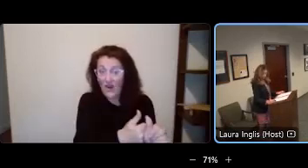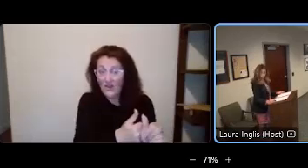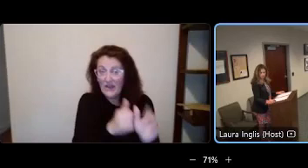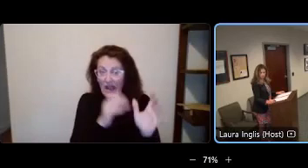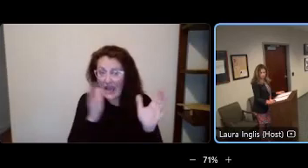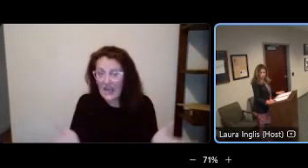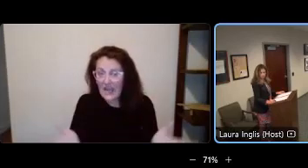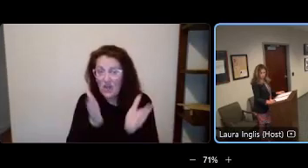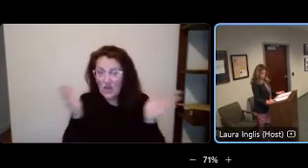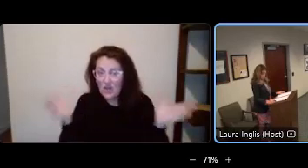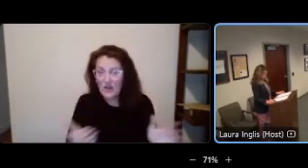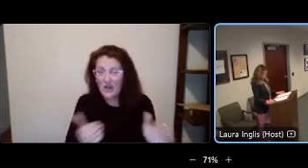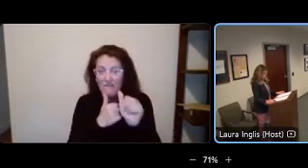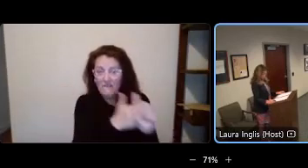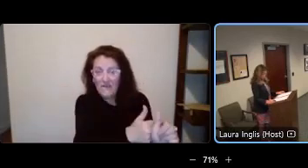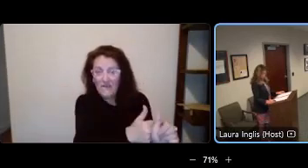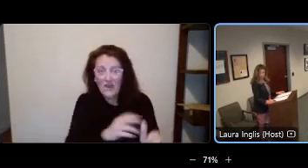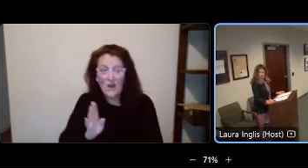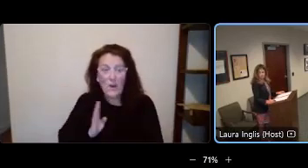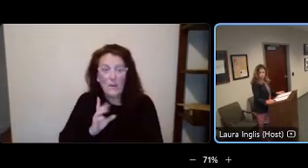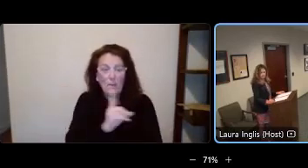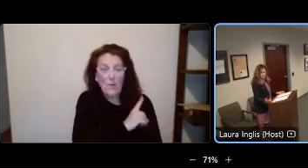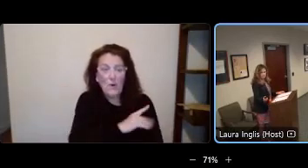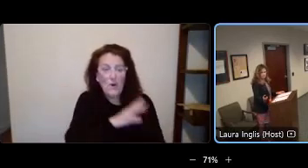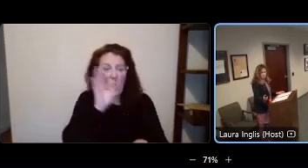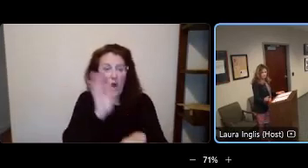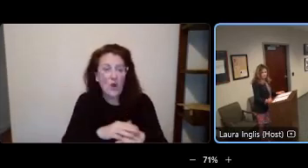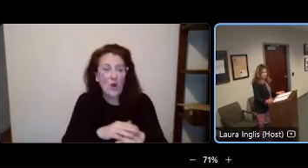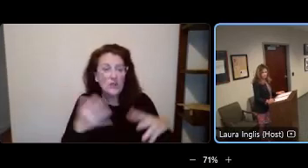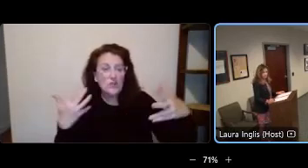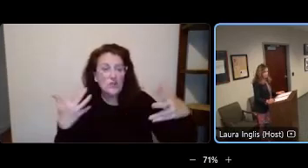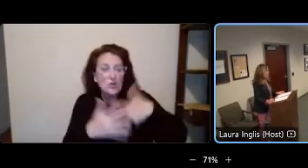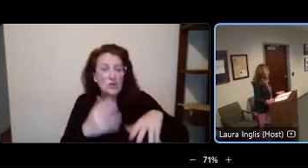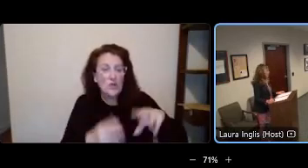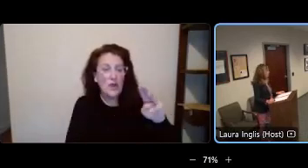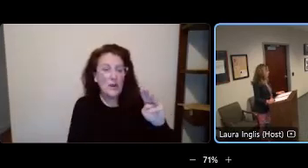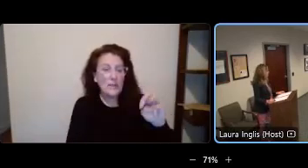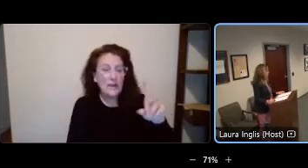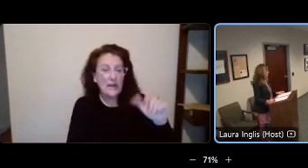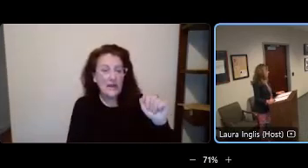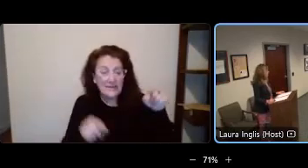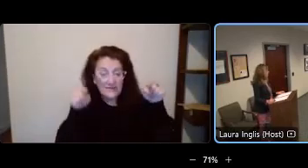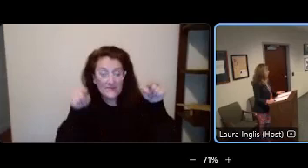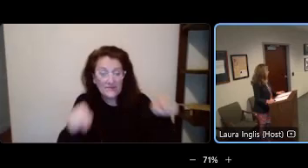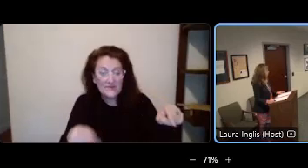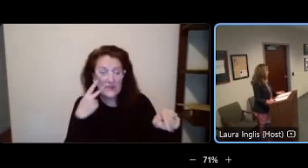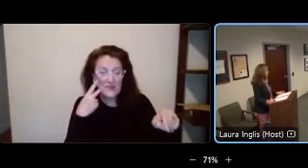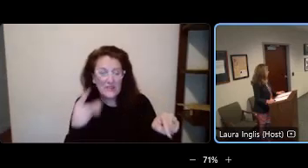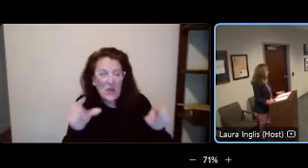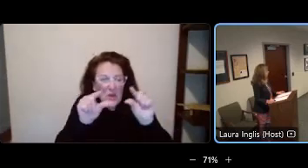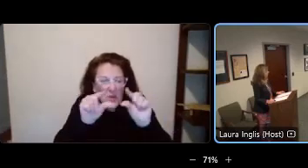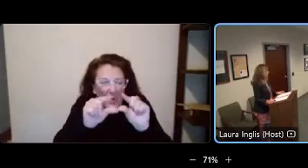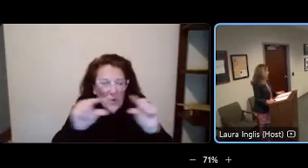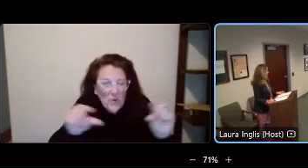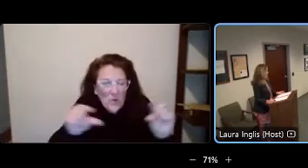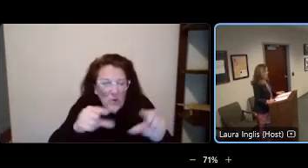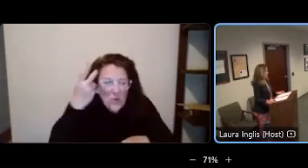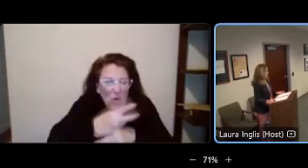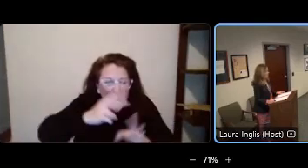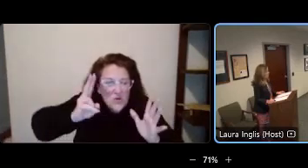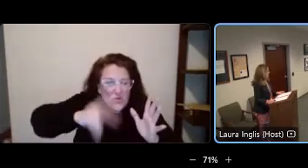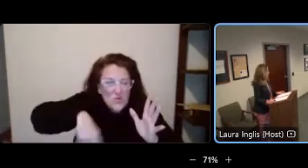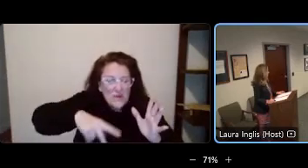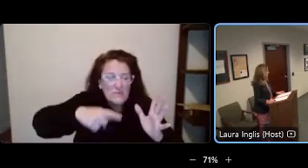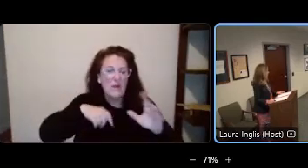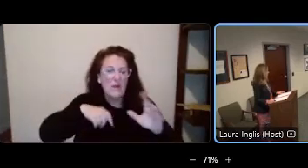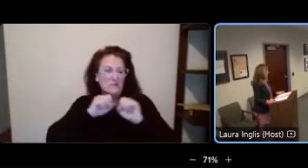everyone to follow the board on social media using the handles that are on the screen, which are probably too small for you to read, but I will send them to you afterwards.